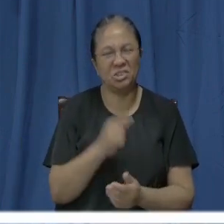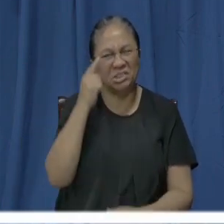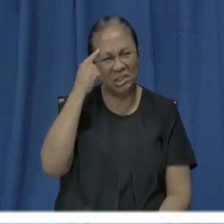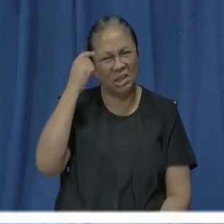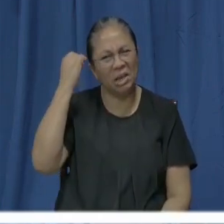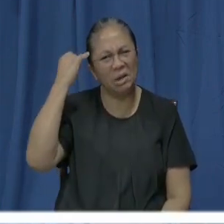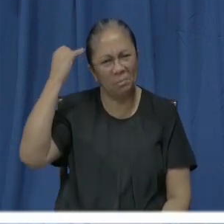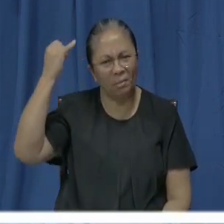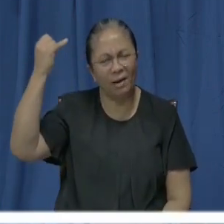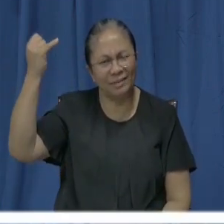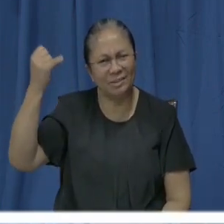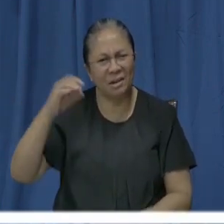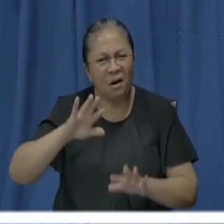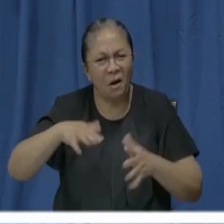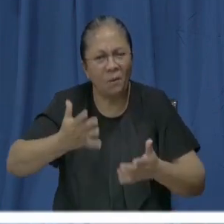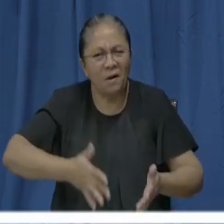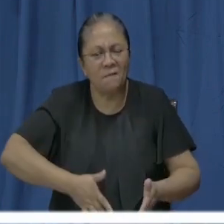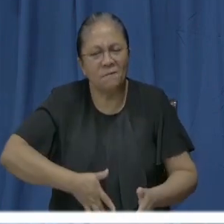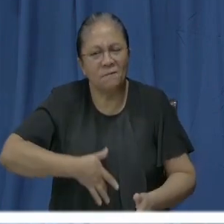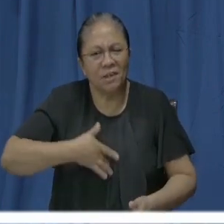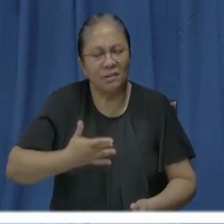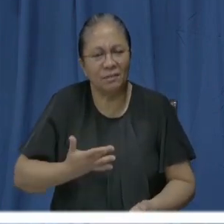What does that feel like?